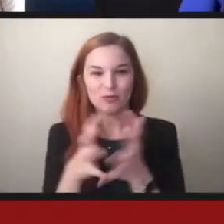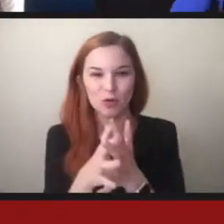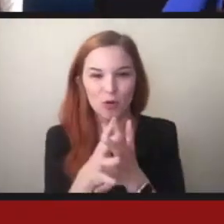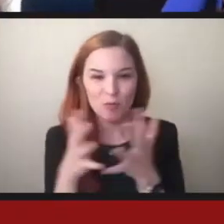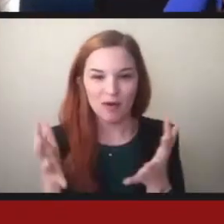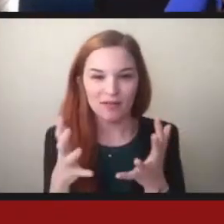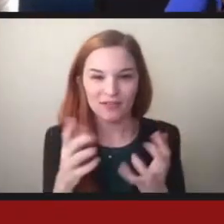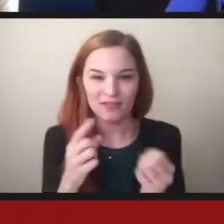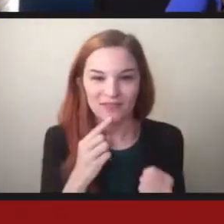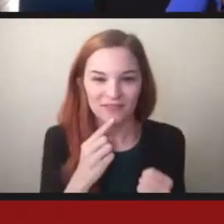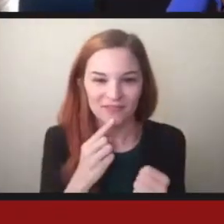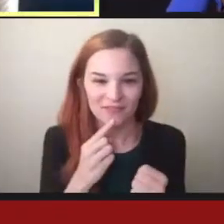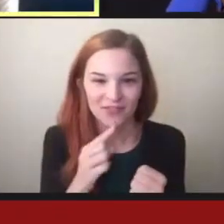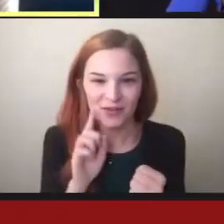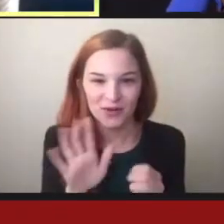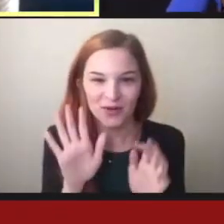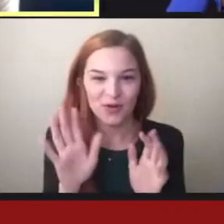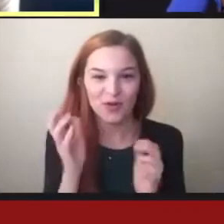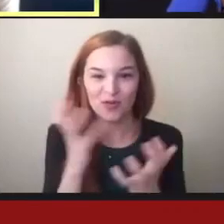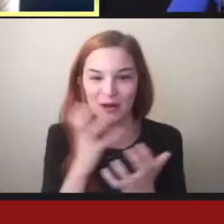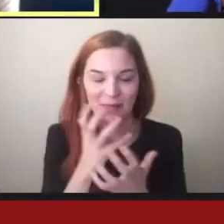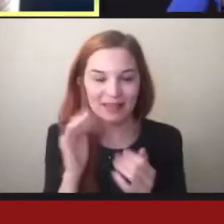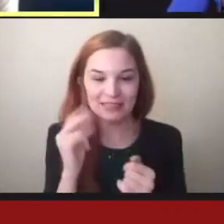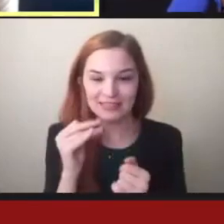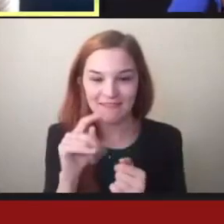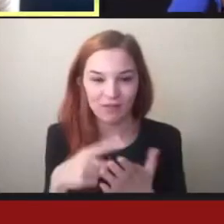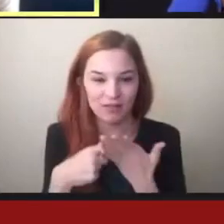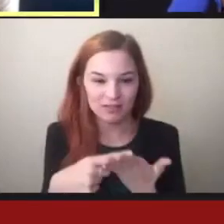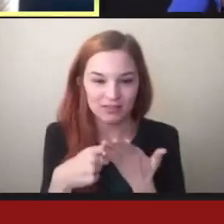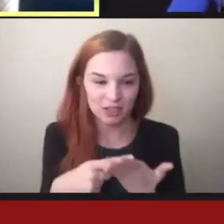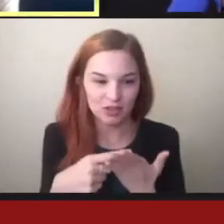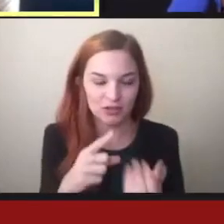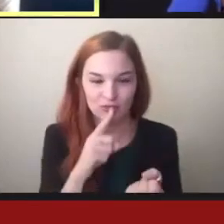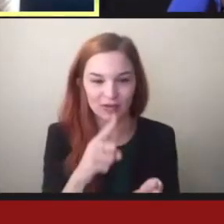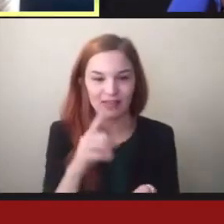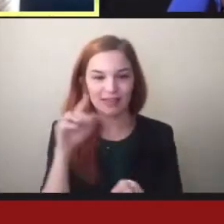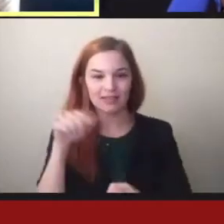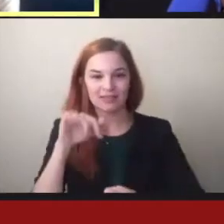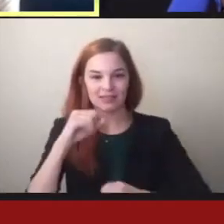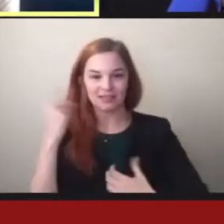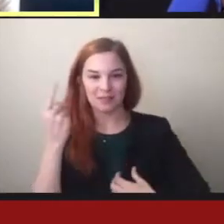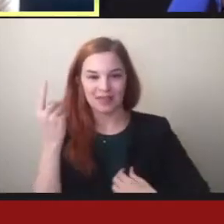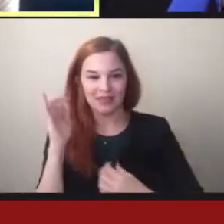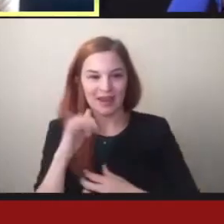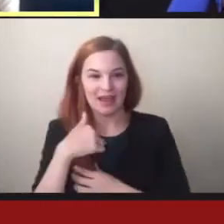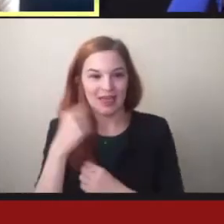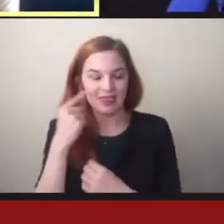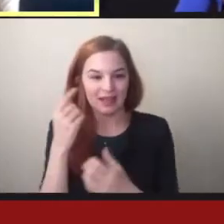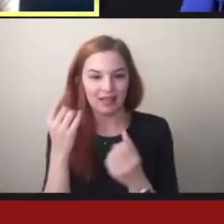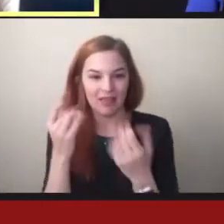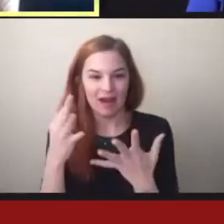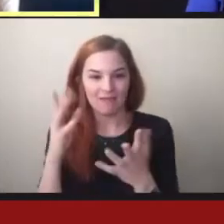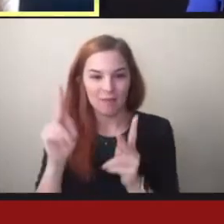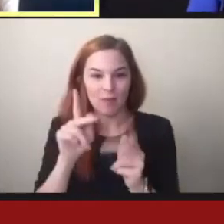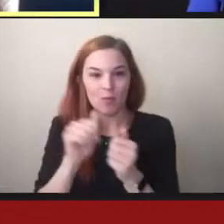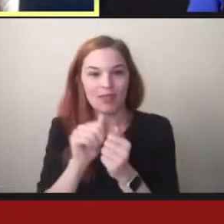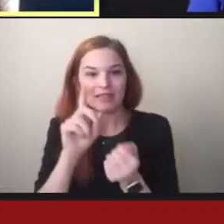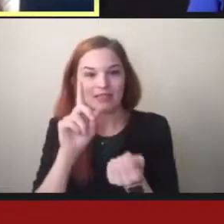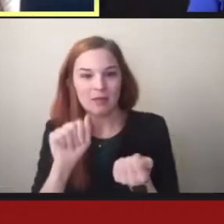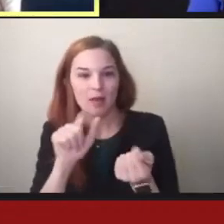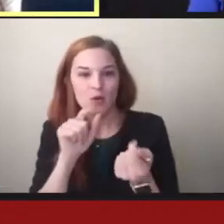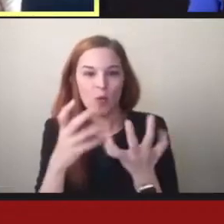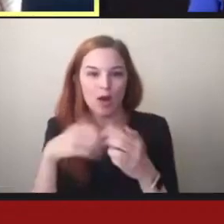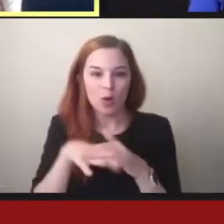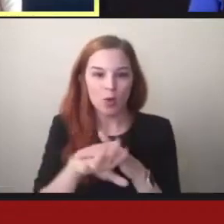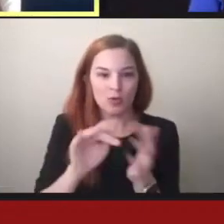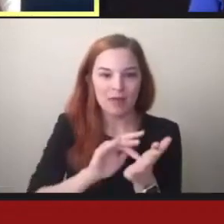I haven't been looking at the chat. Both so much for your incredible, insightful discussions. It really is something that I think a